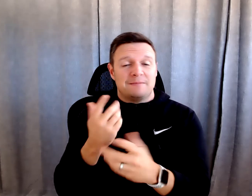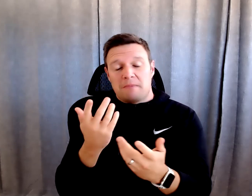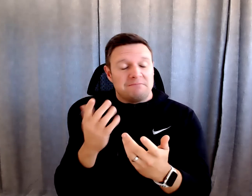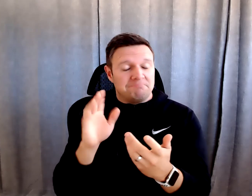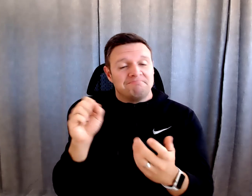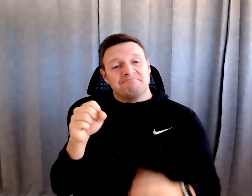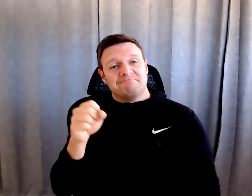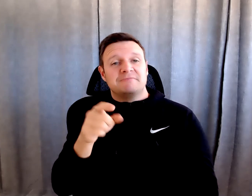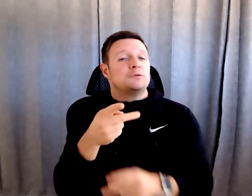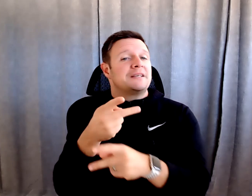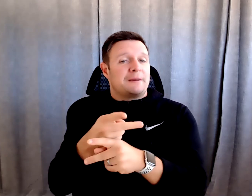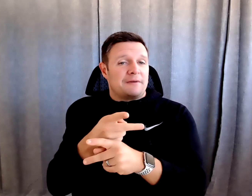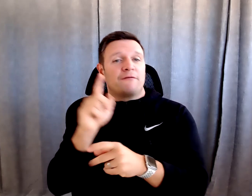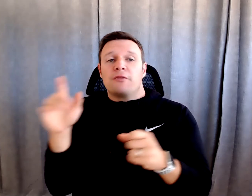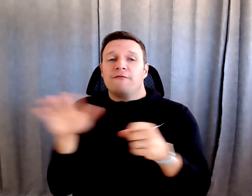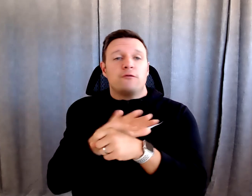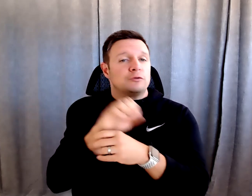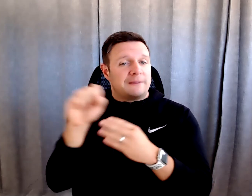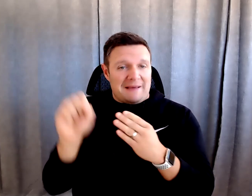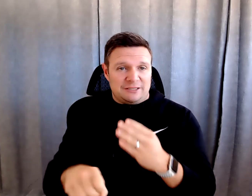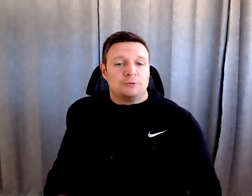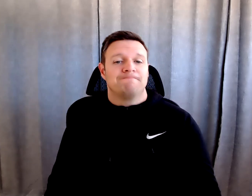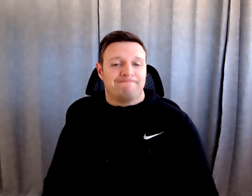So you'll have it for the semester.